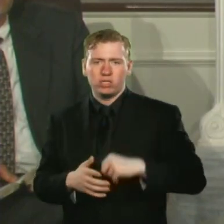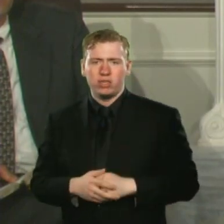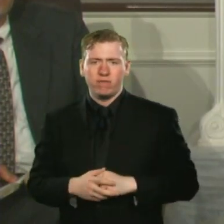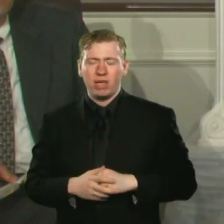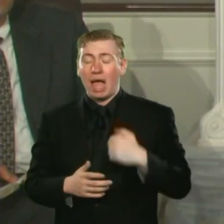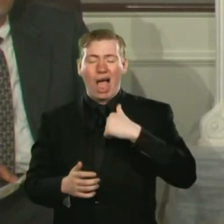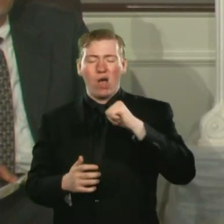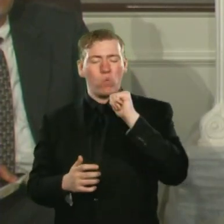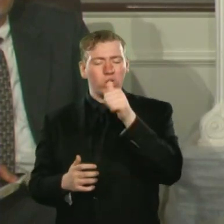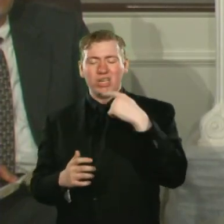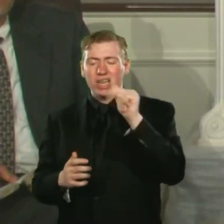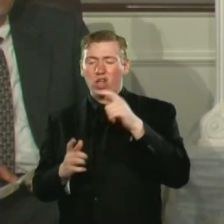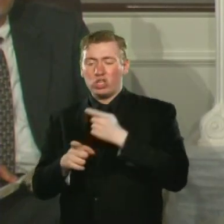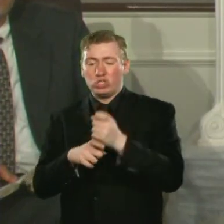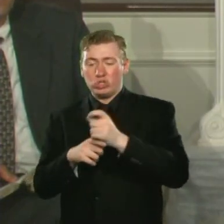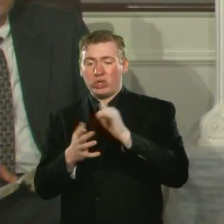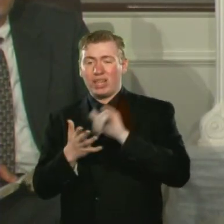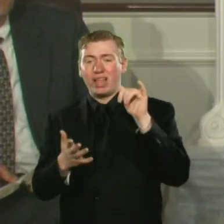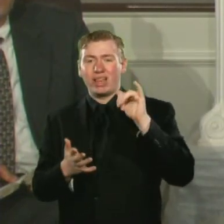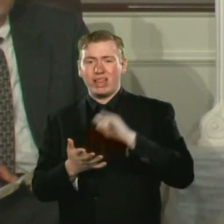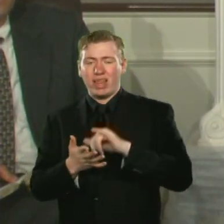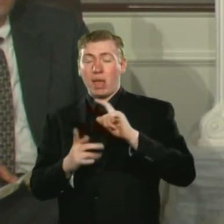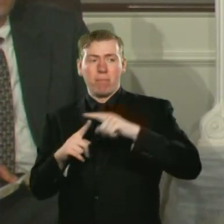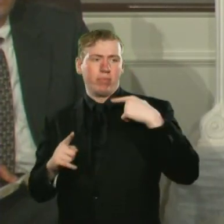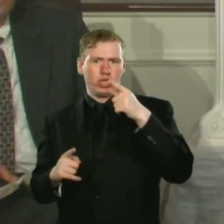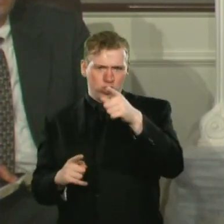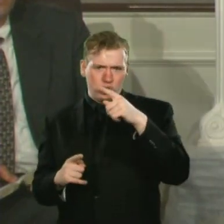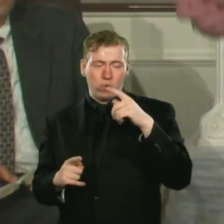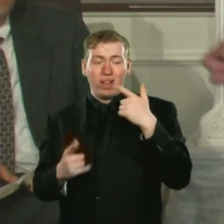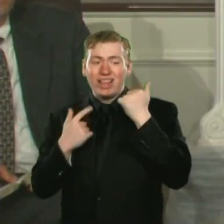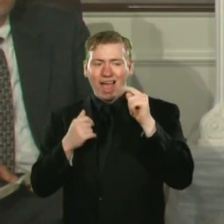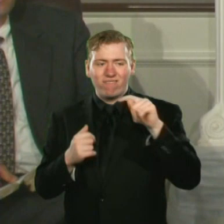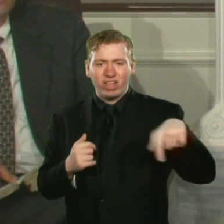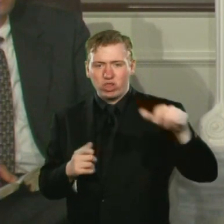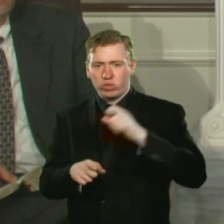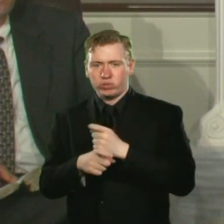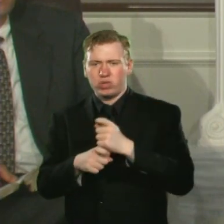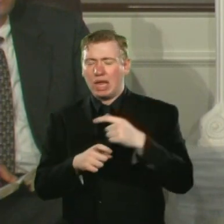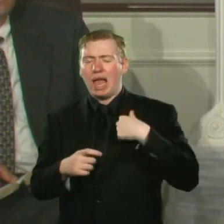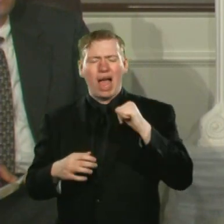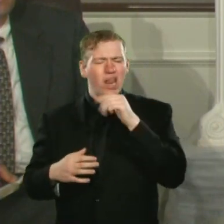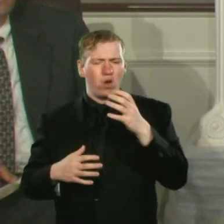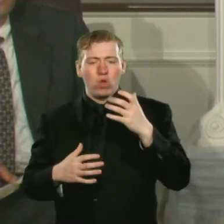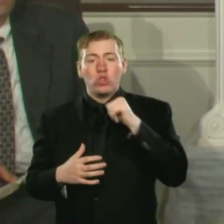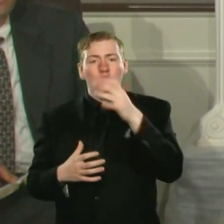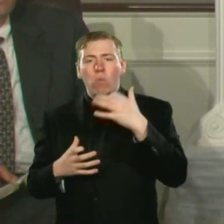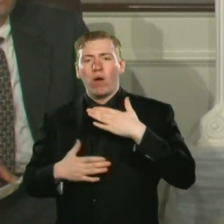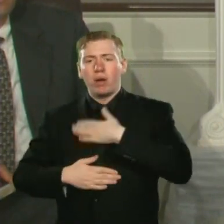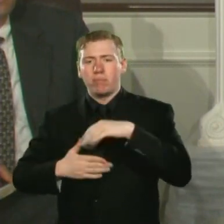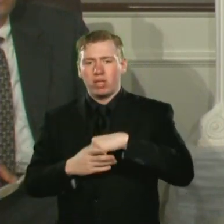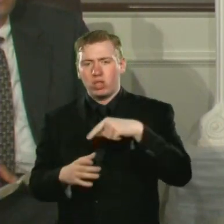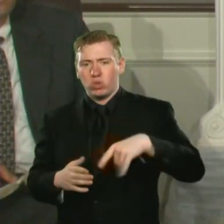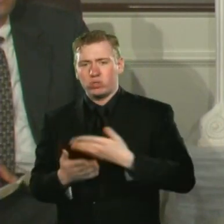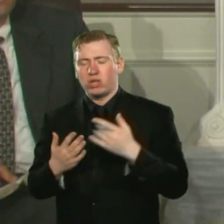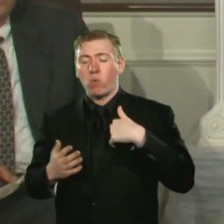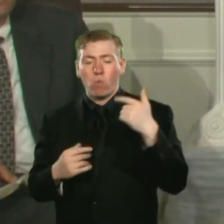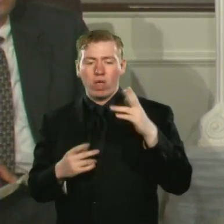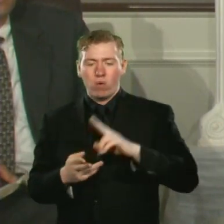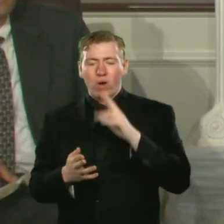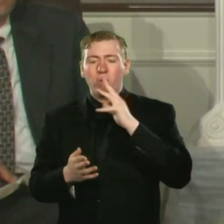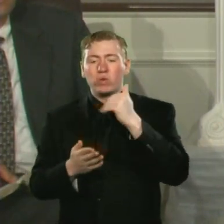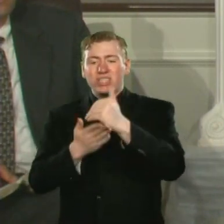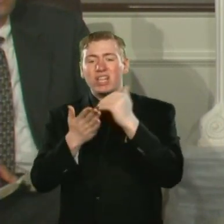I wouldn't tell a joke like that, but you laugh when someone else tells that joke. You say, "You're not be a pleasure in those things." What we just read was a list of